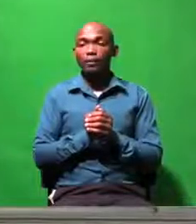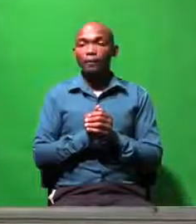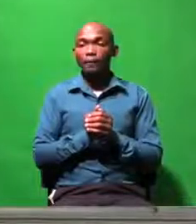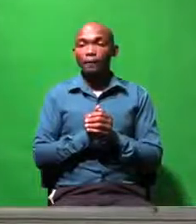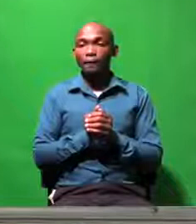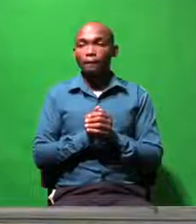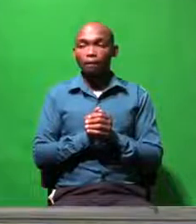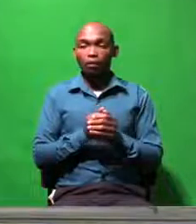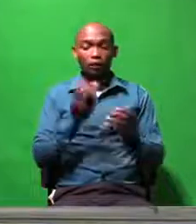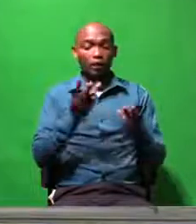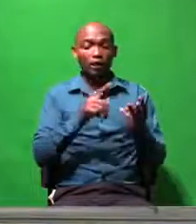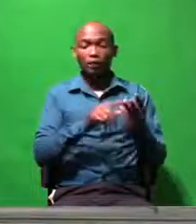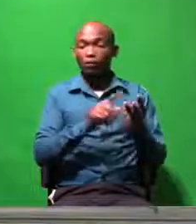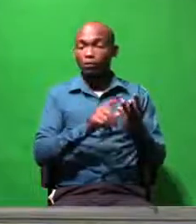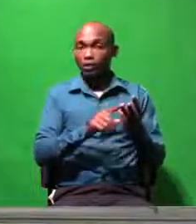notebook.